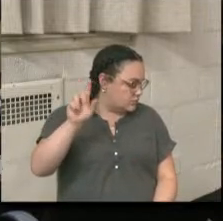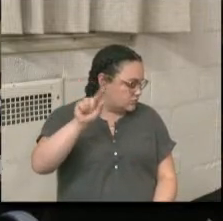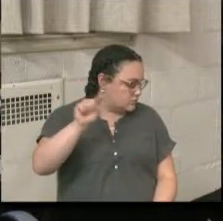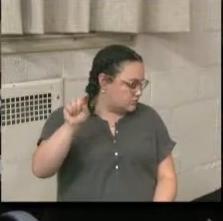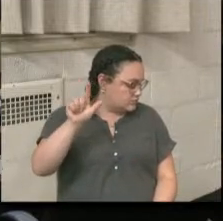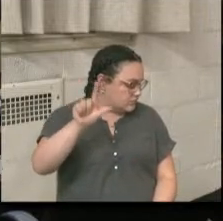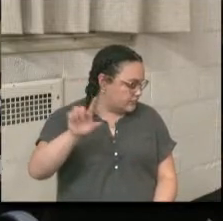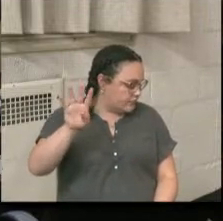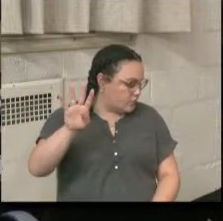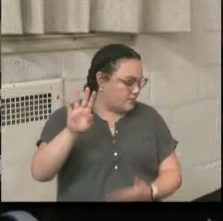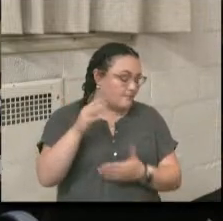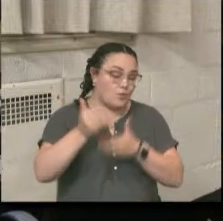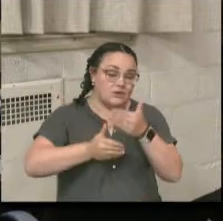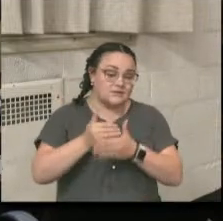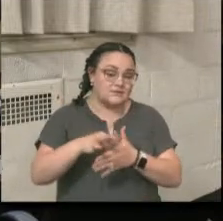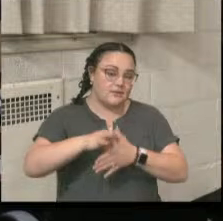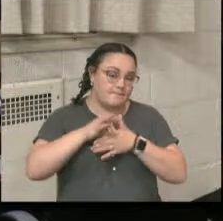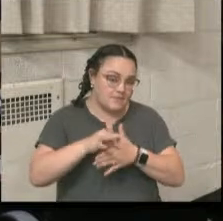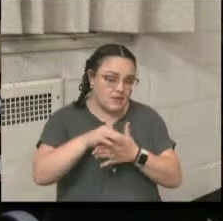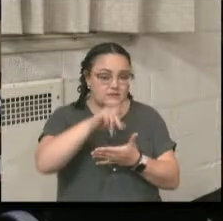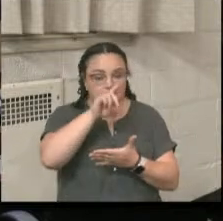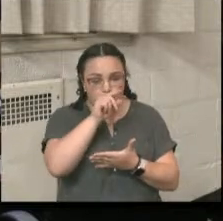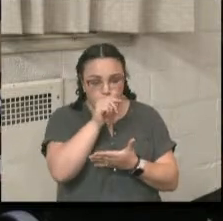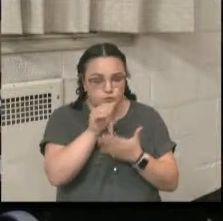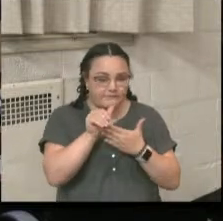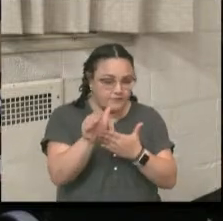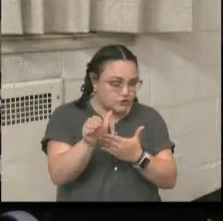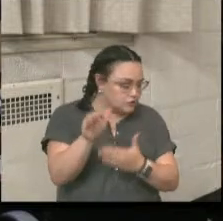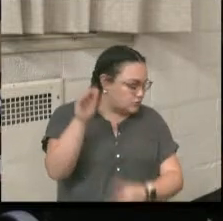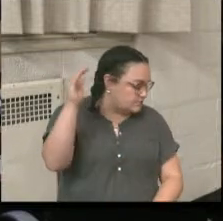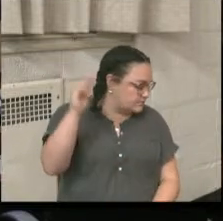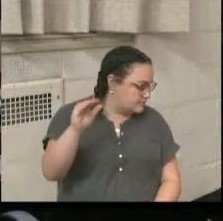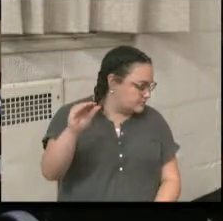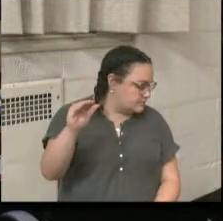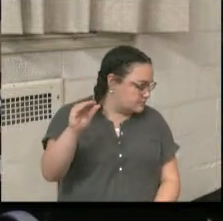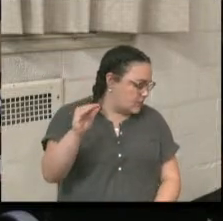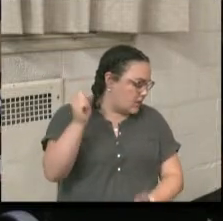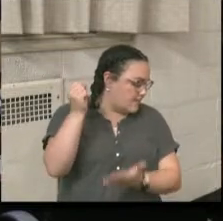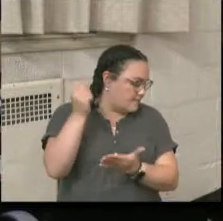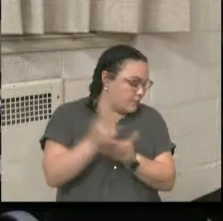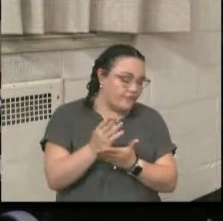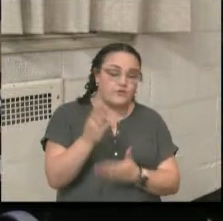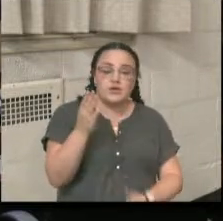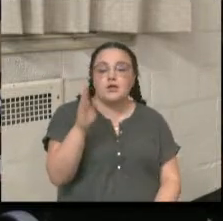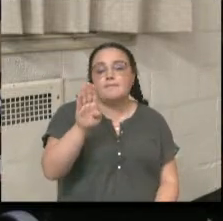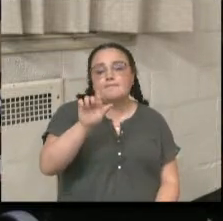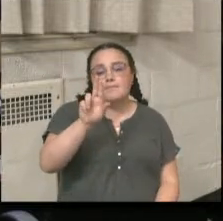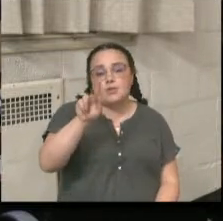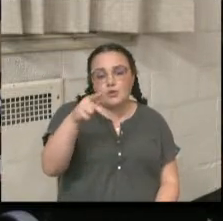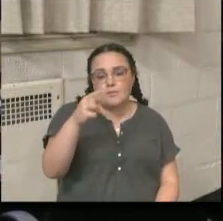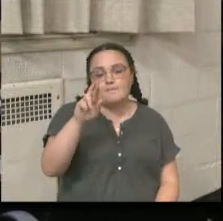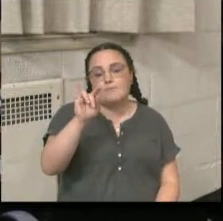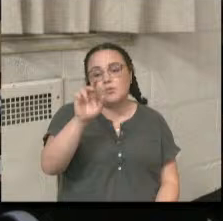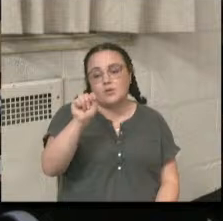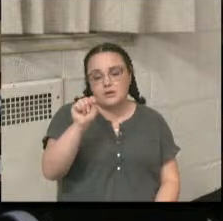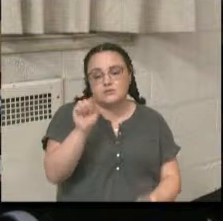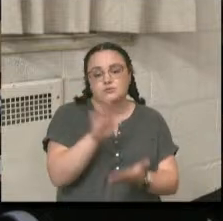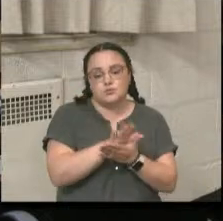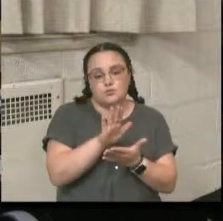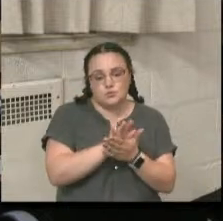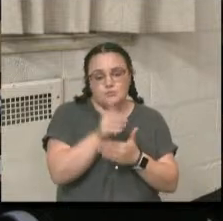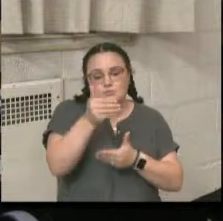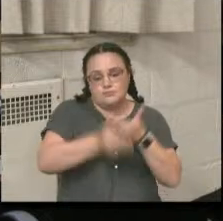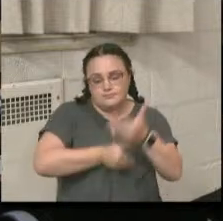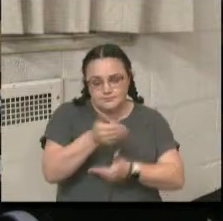011-24 USDA processing meats, poultry, and fish. 6.3 is approval of Blueprint Schools Program Phase 2